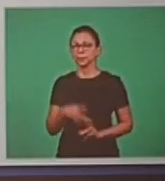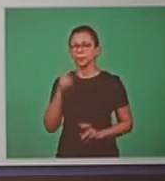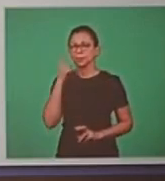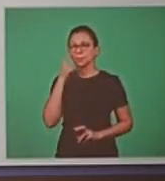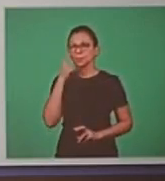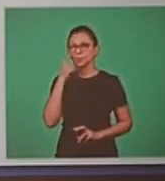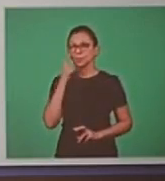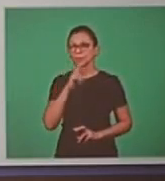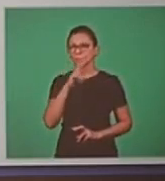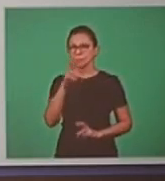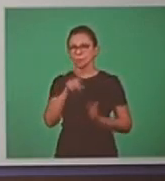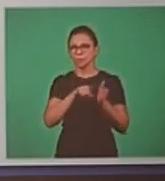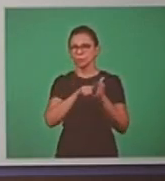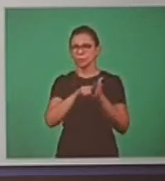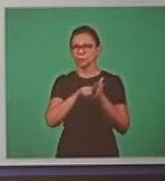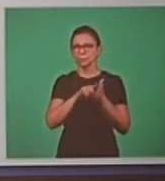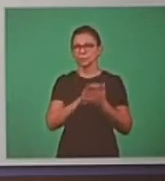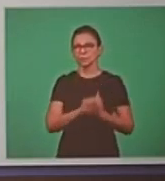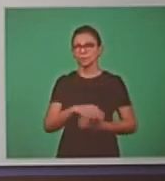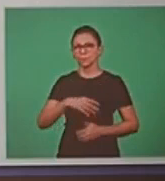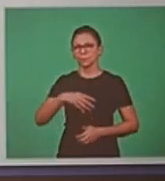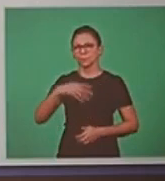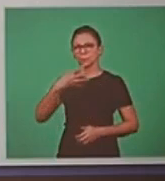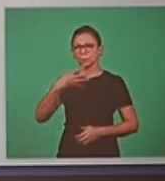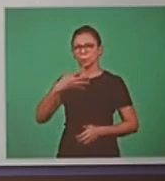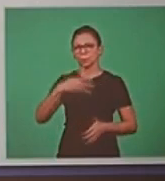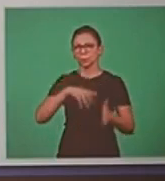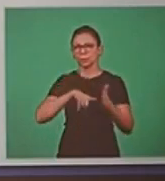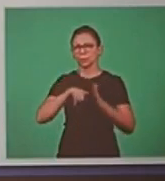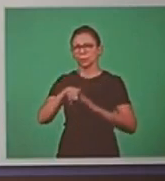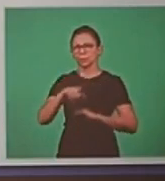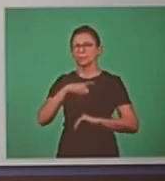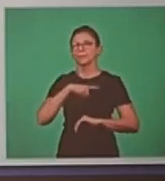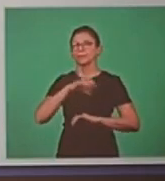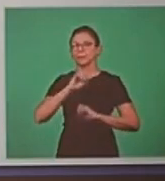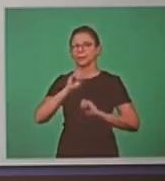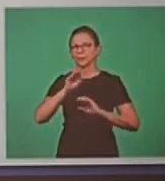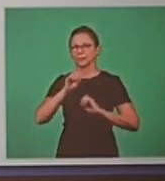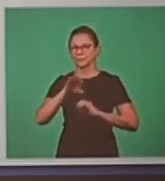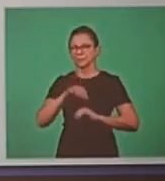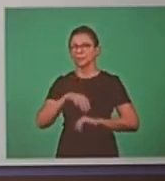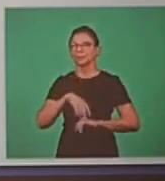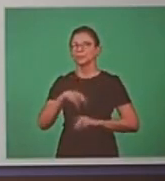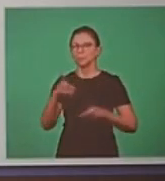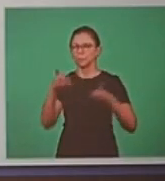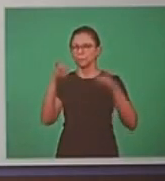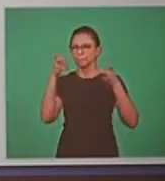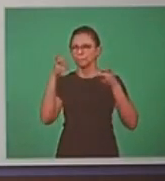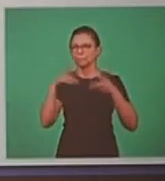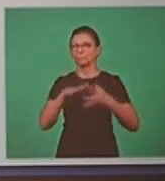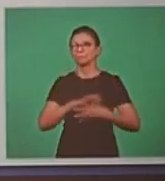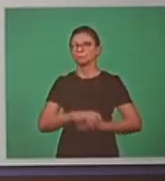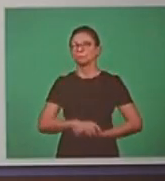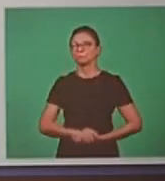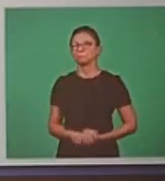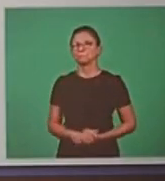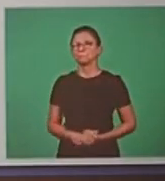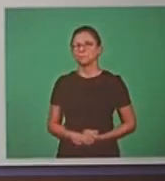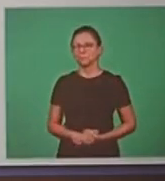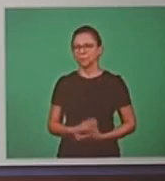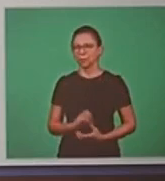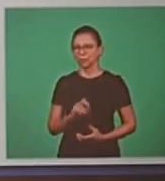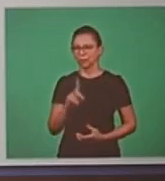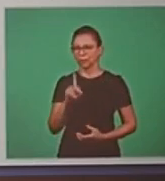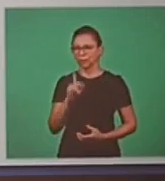Let's work on this question. The fourth question. Let's see what the teaching the Lord has for us. The church